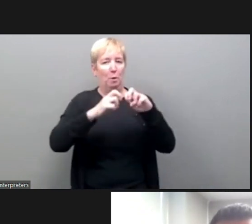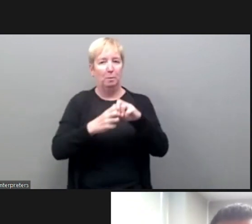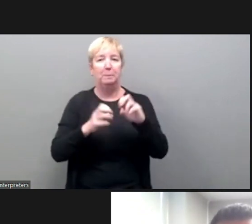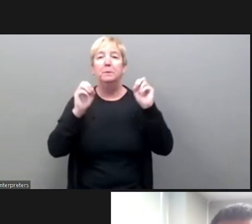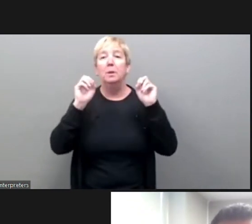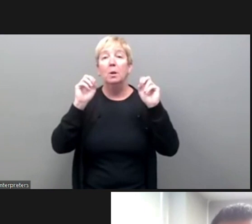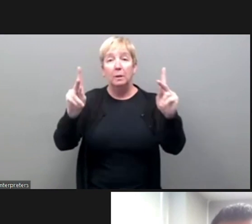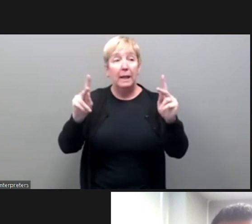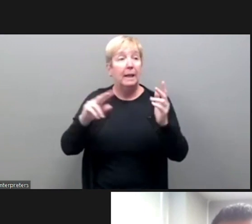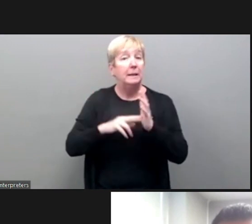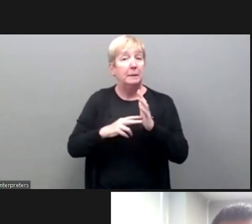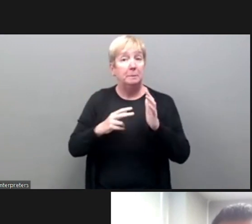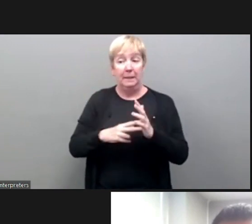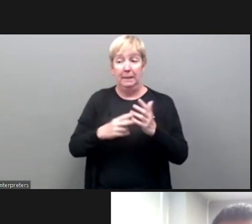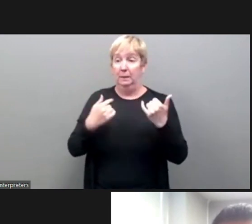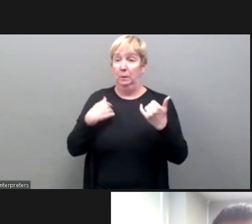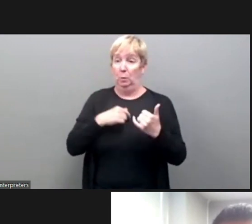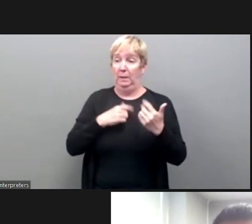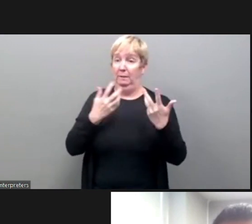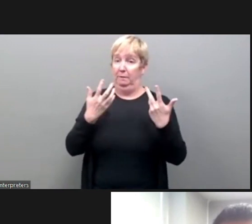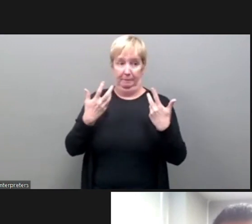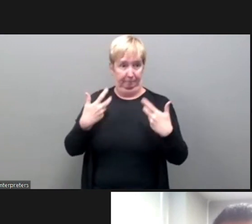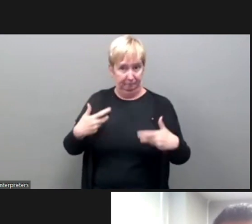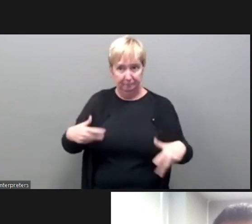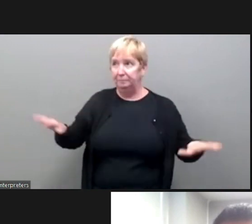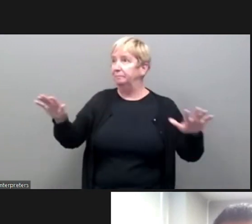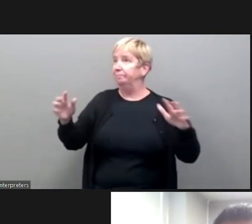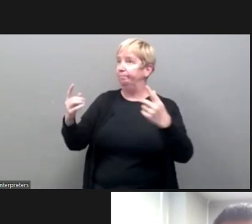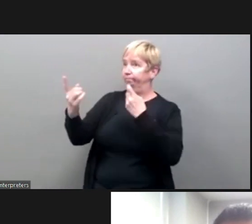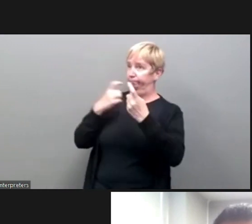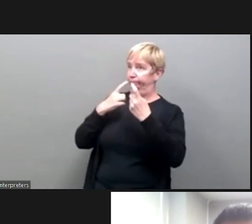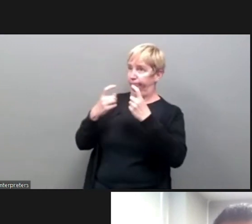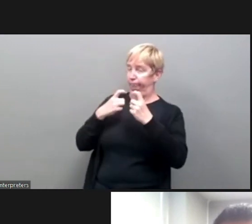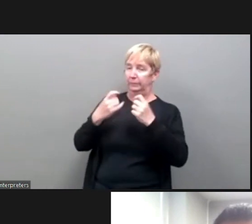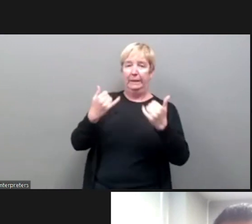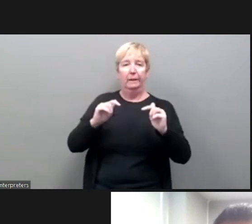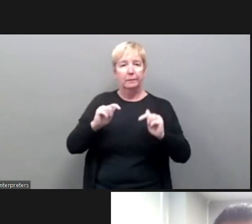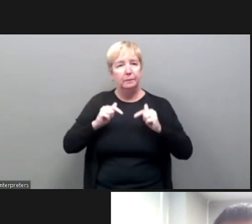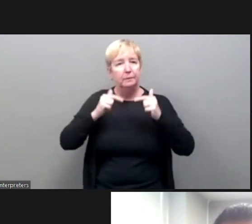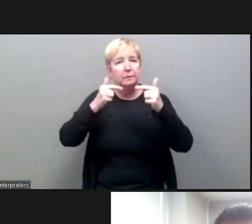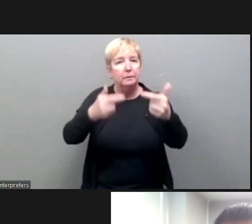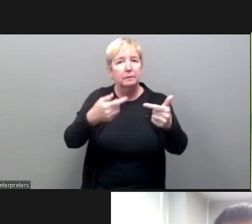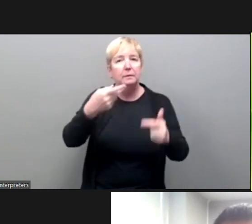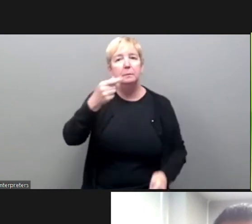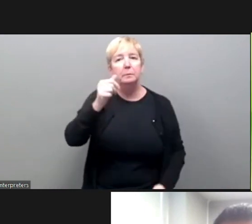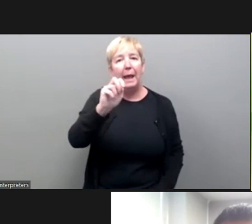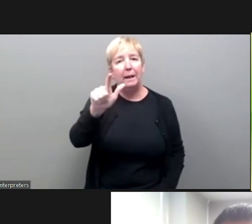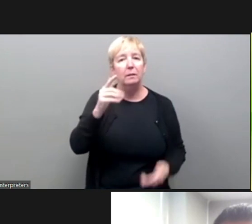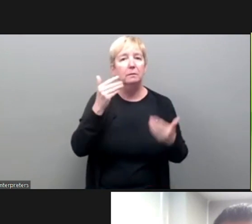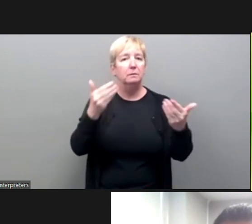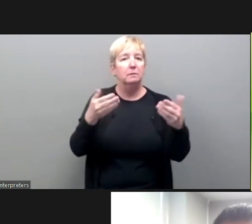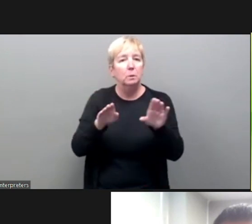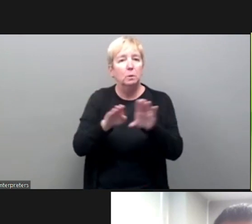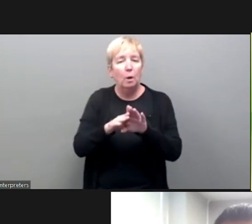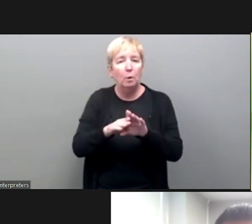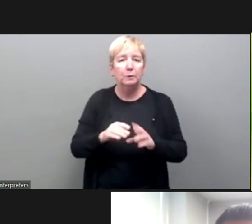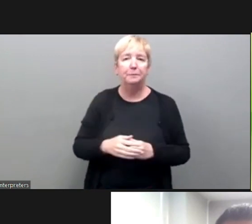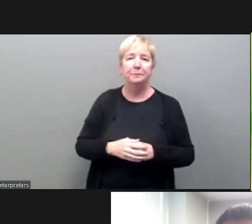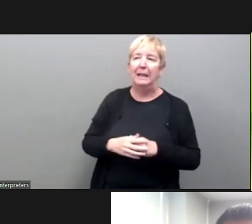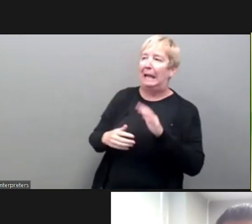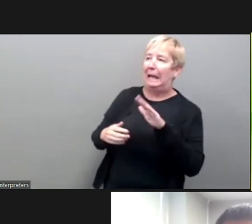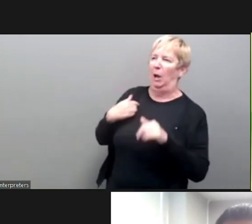it looks like we've addressed all the outstanding questions. So with that, I'll just turn it to the panelists for final words. So we didn't warn Billy